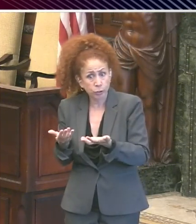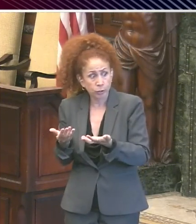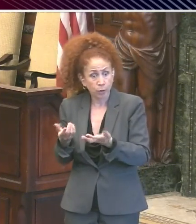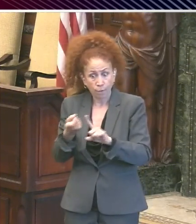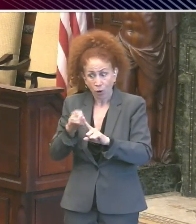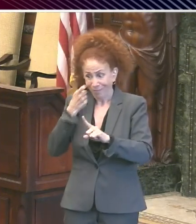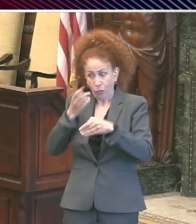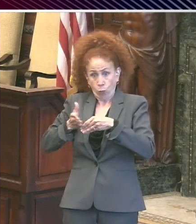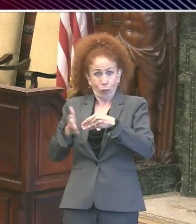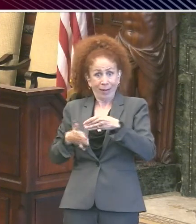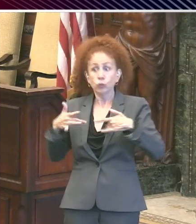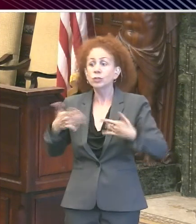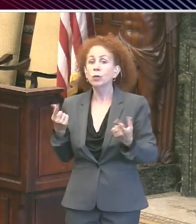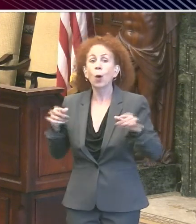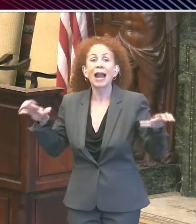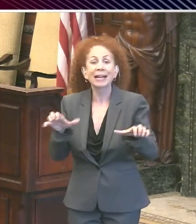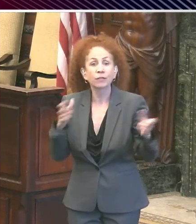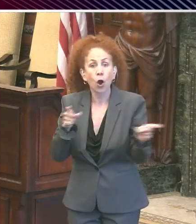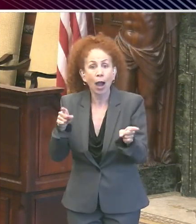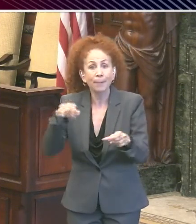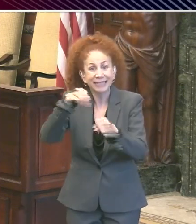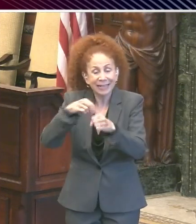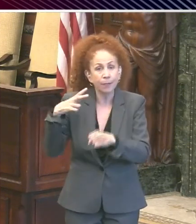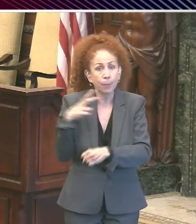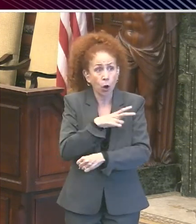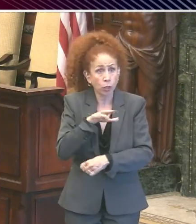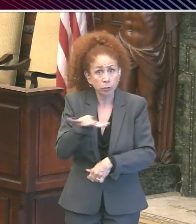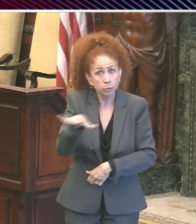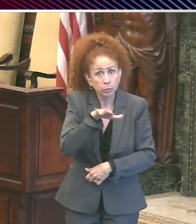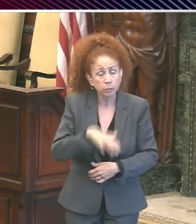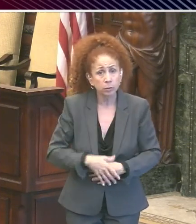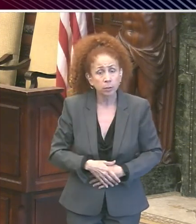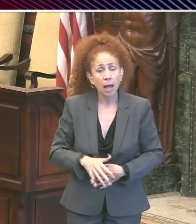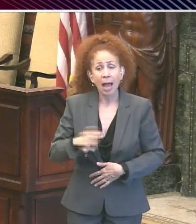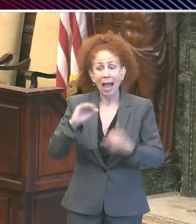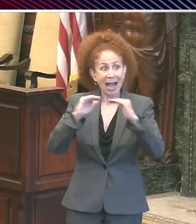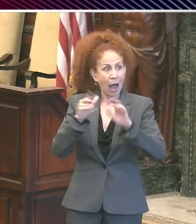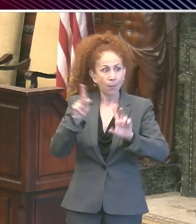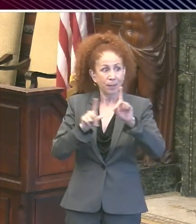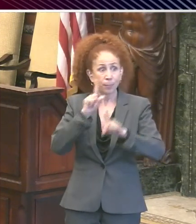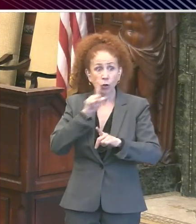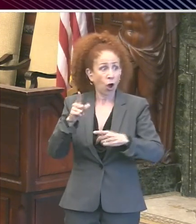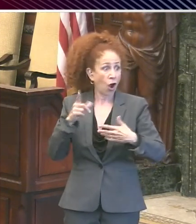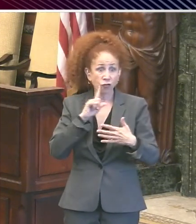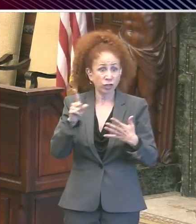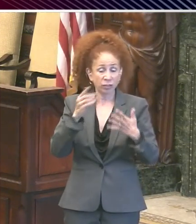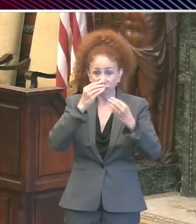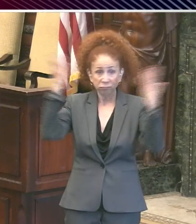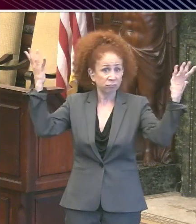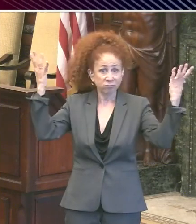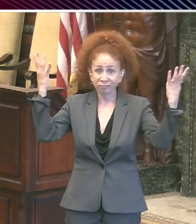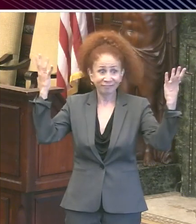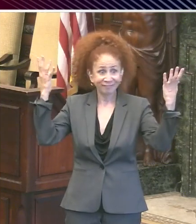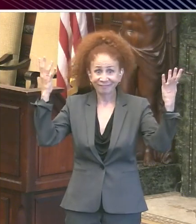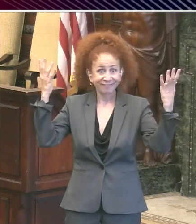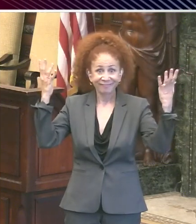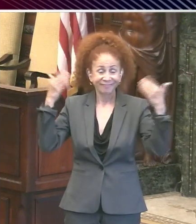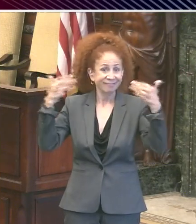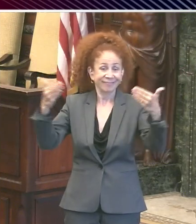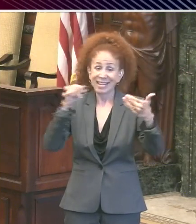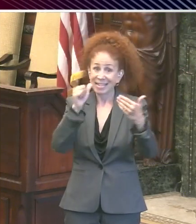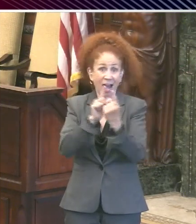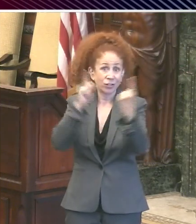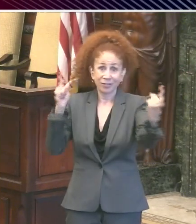weekend and seeing what activities are happening in the city parks and how folks are just pretty much, they're not